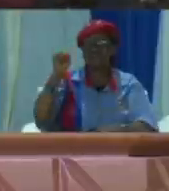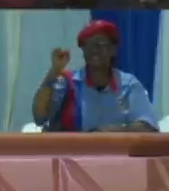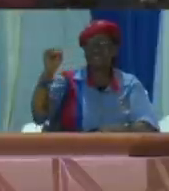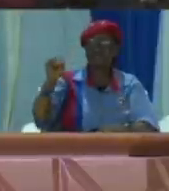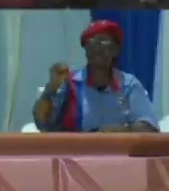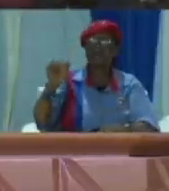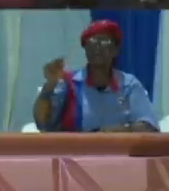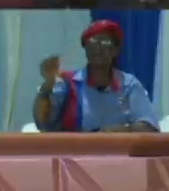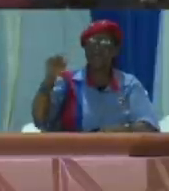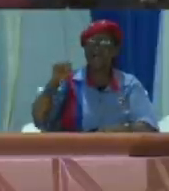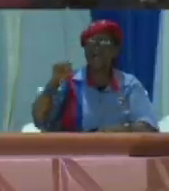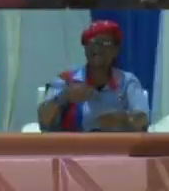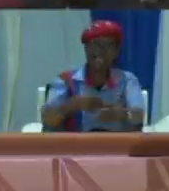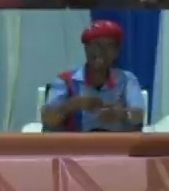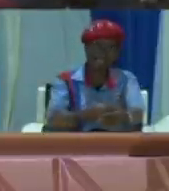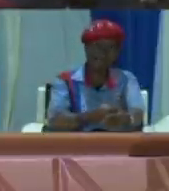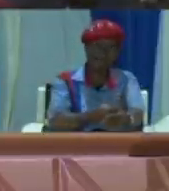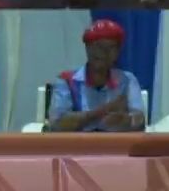inspiration.